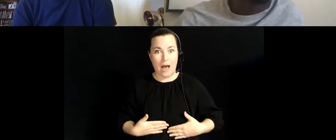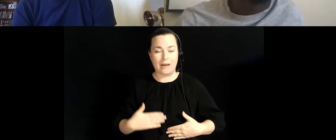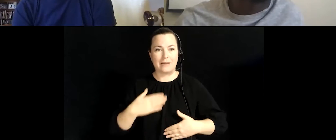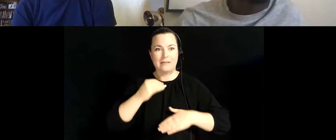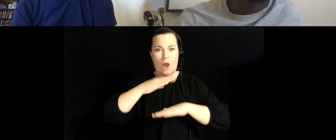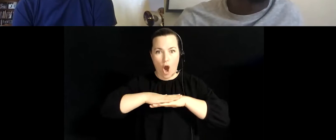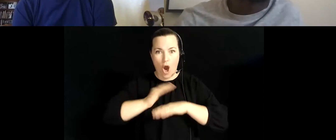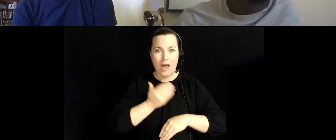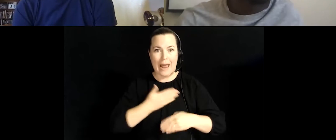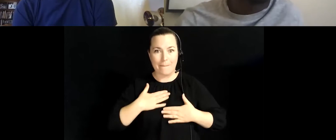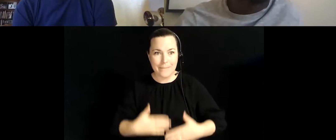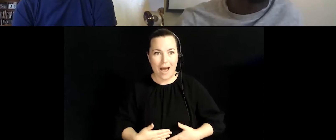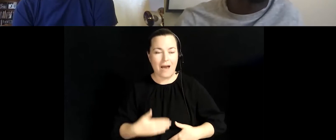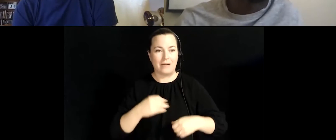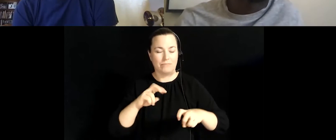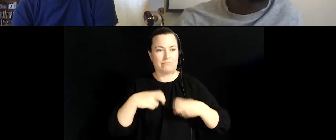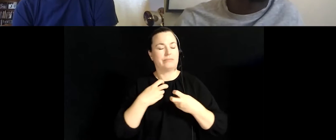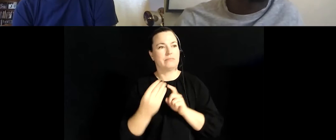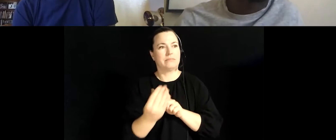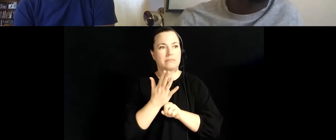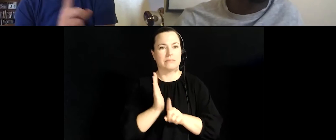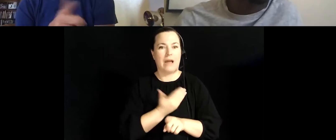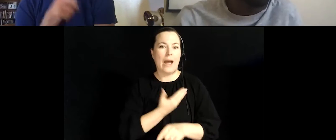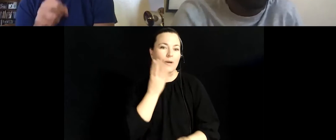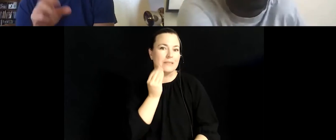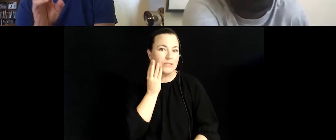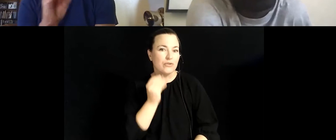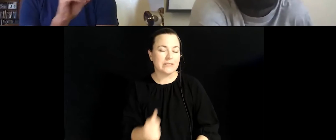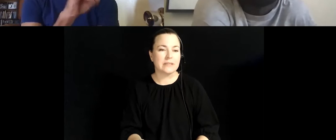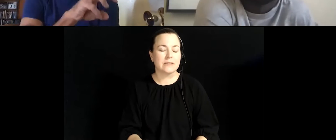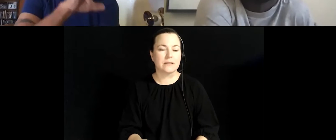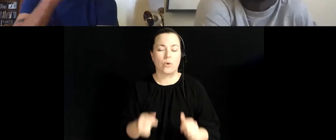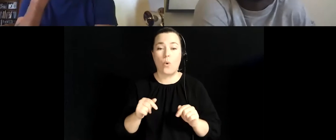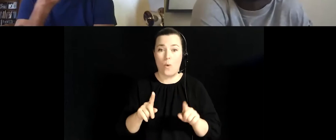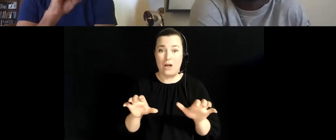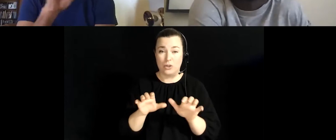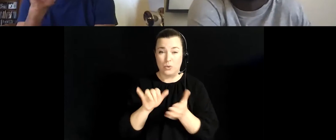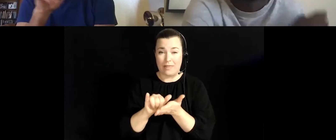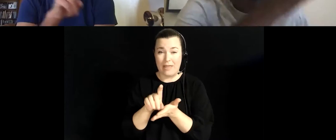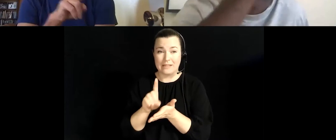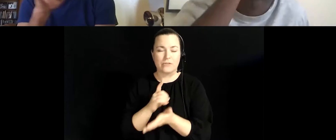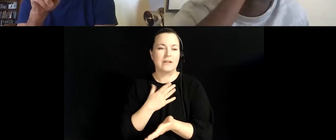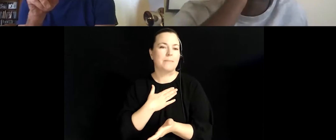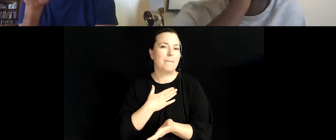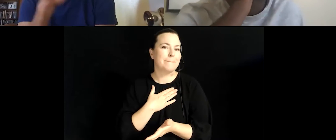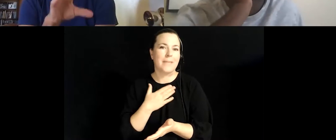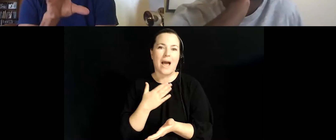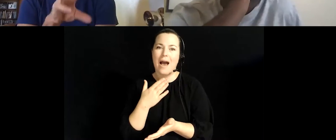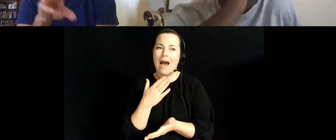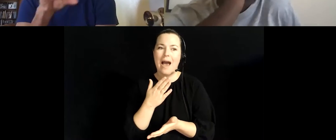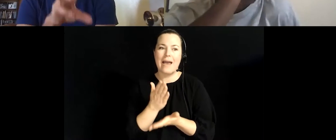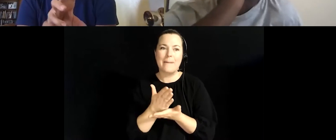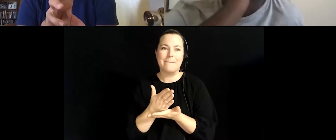our experience. So in doing that, and then, I mean, my pieces always kind of leap out of the last piece.